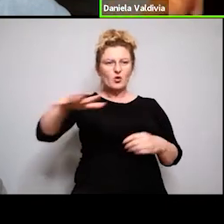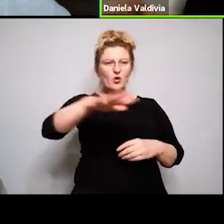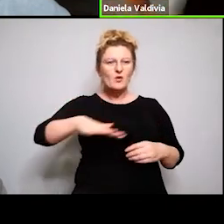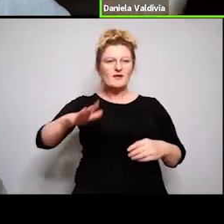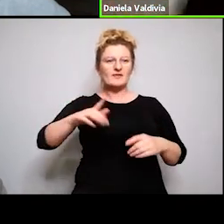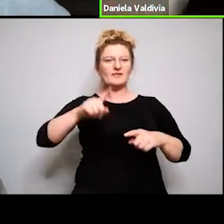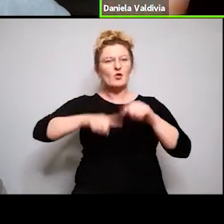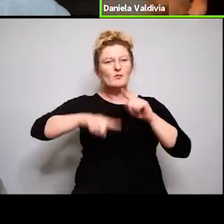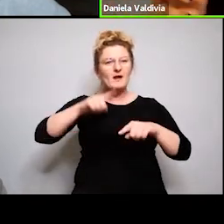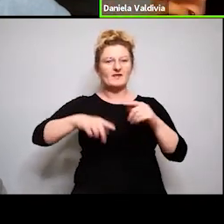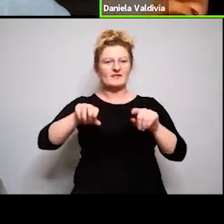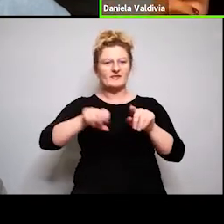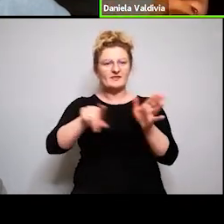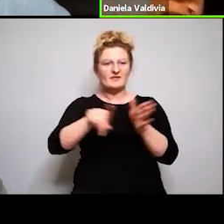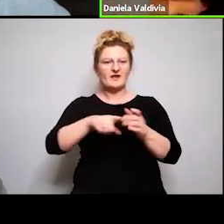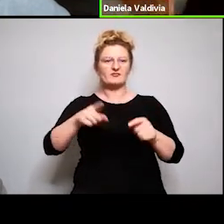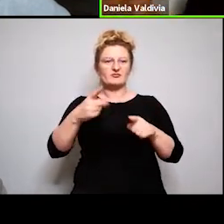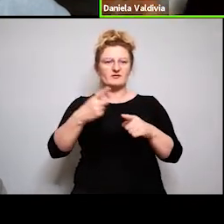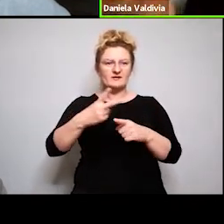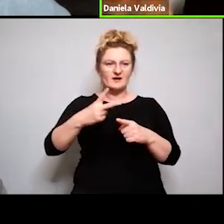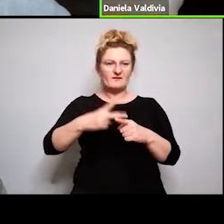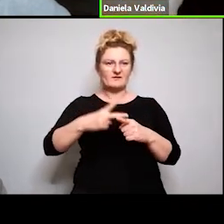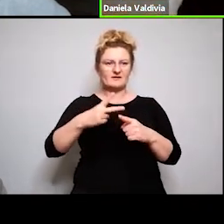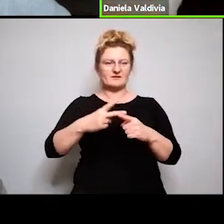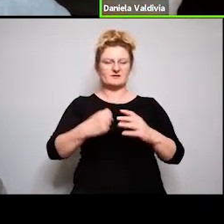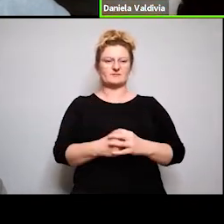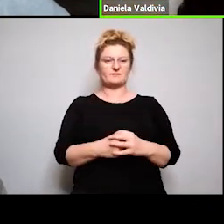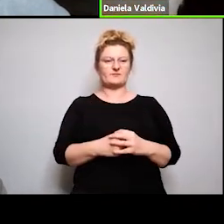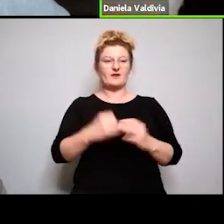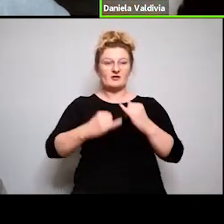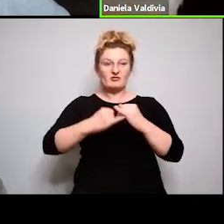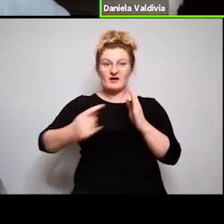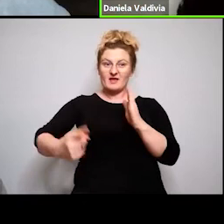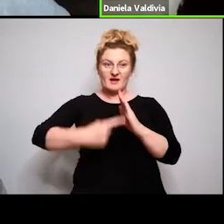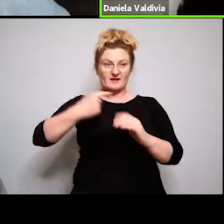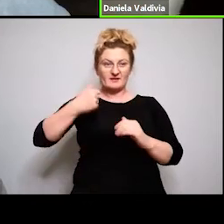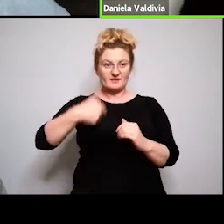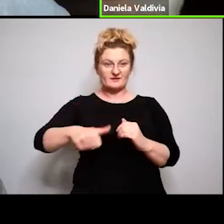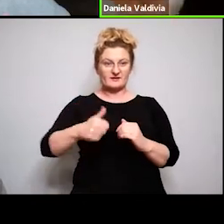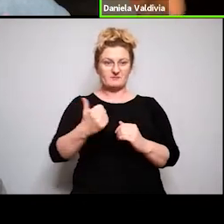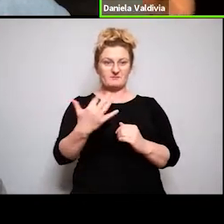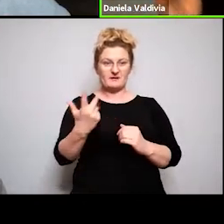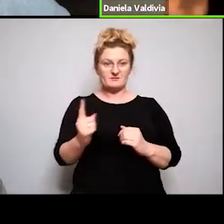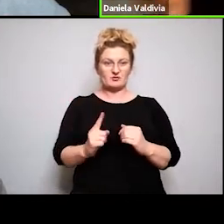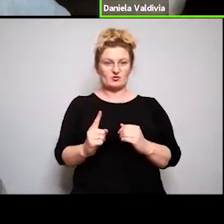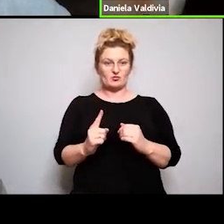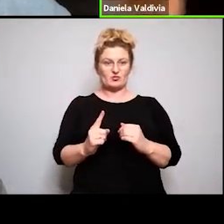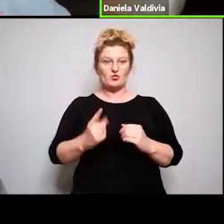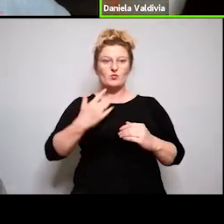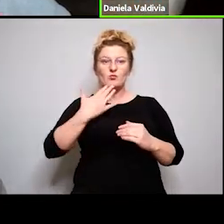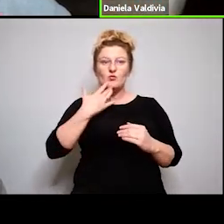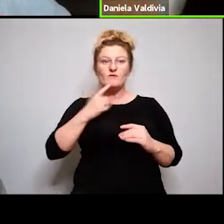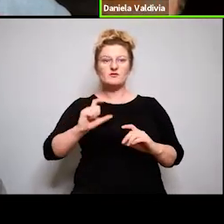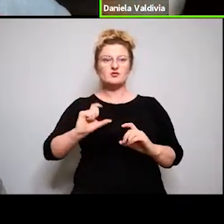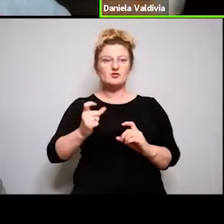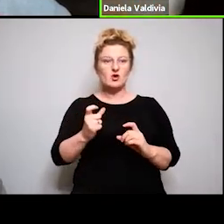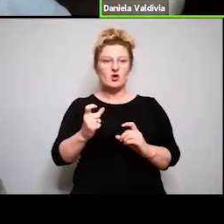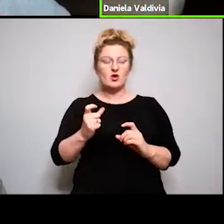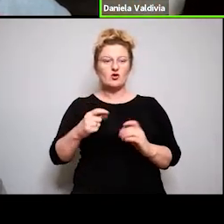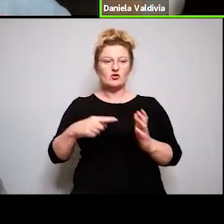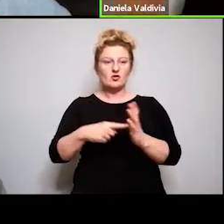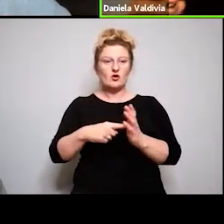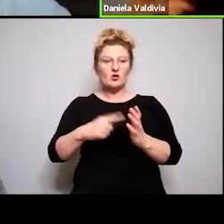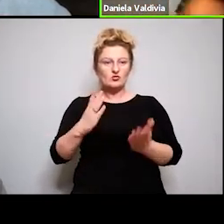say once a week, I don't know, 5 minutes to talk about something, you've gained a lot. Like you've